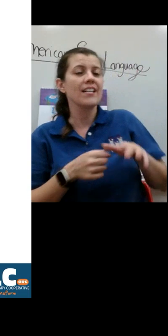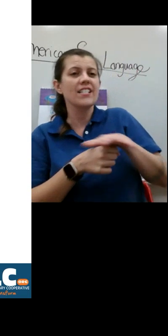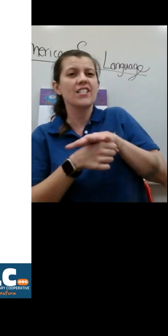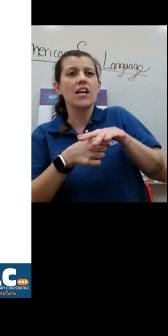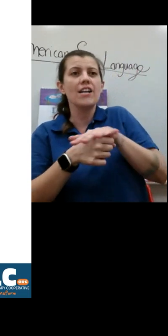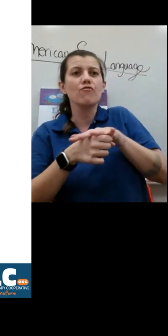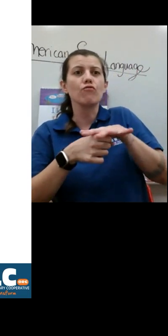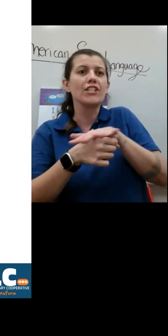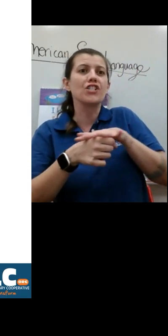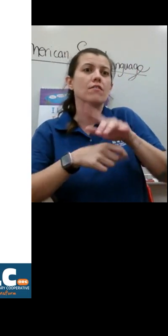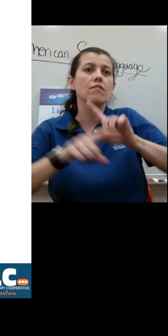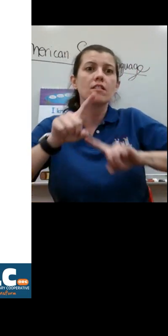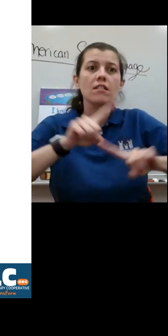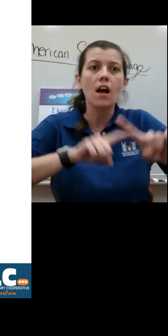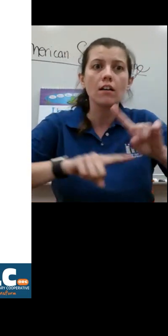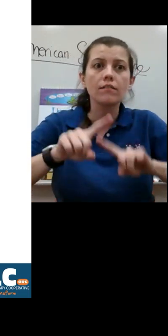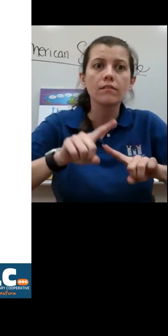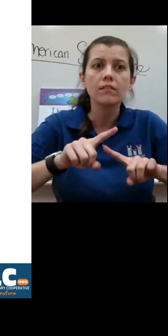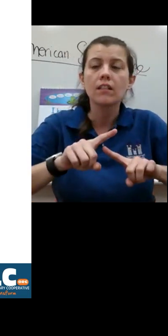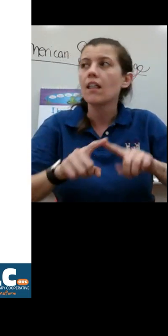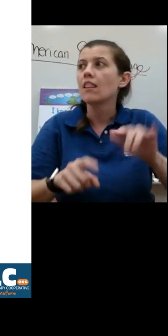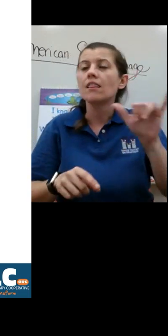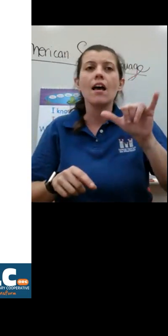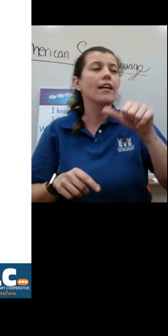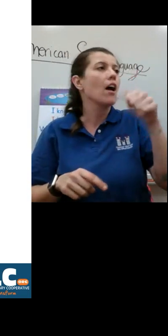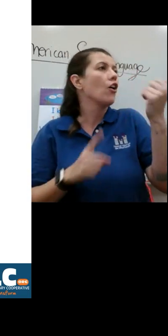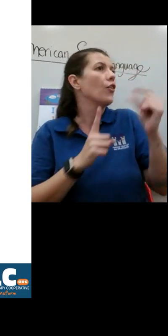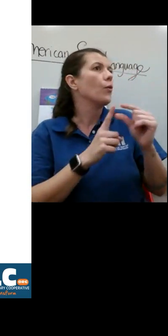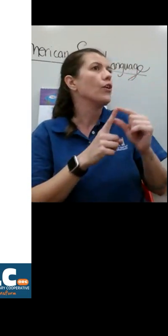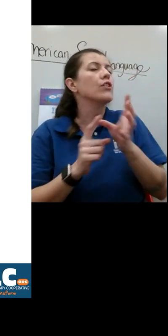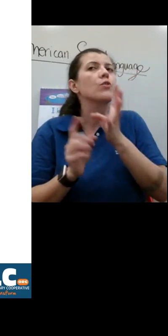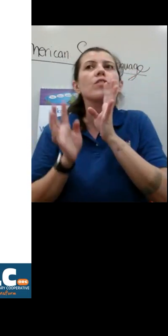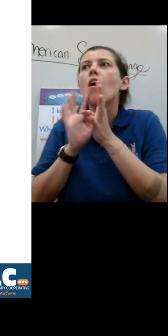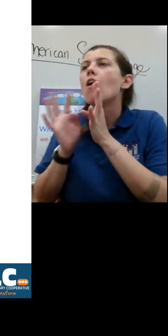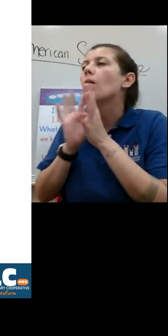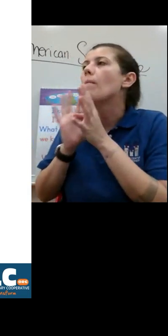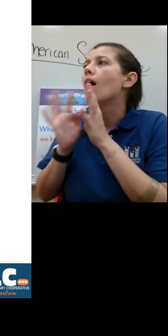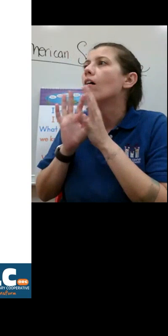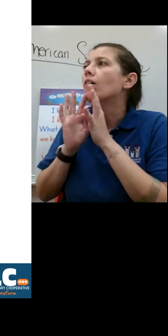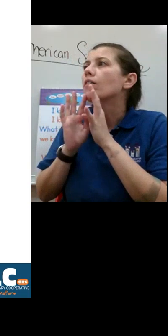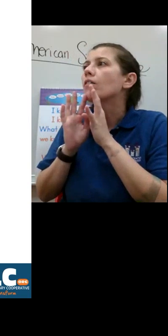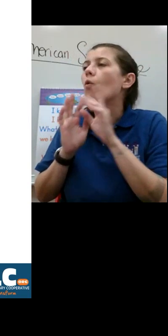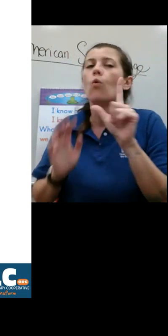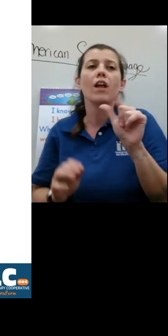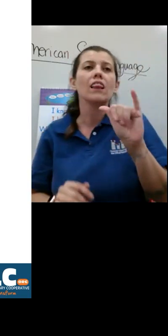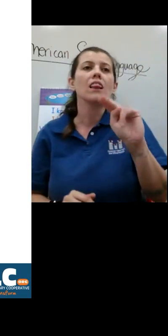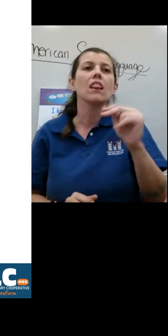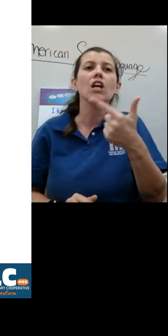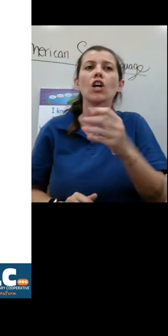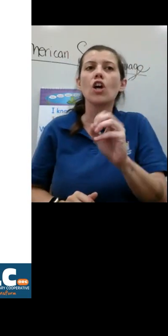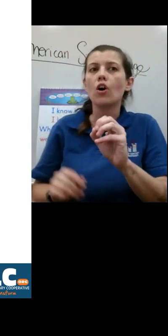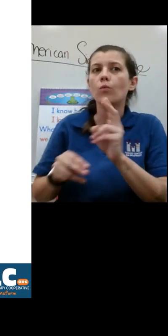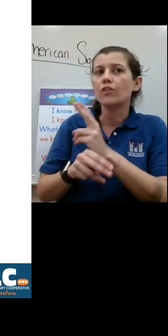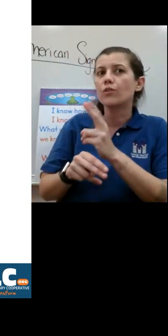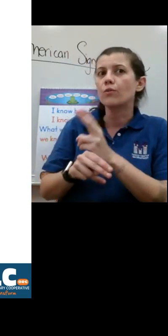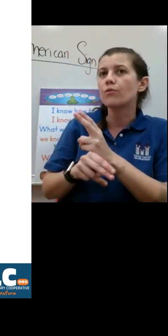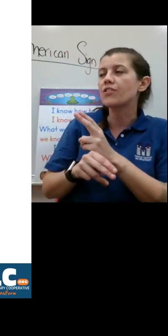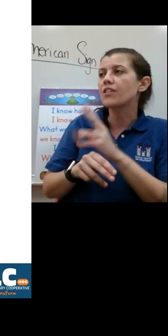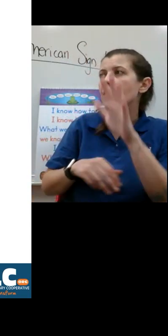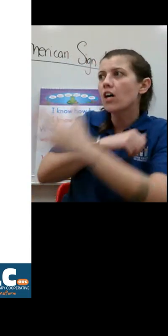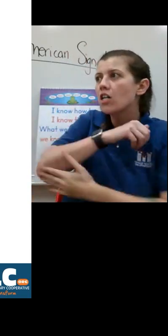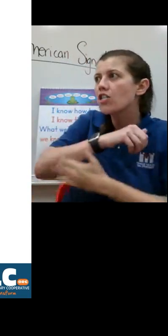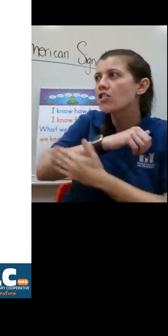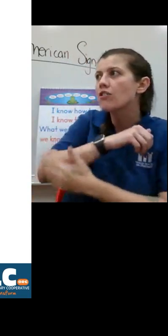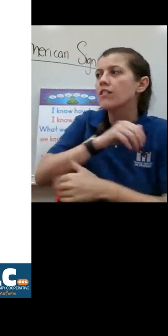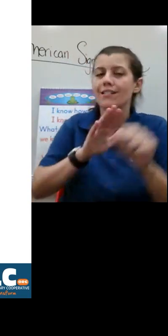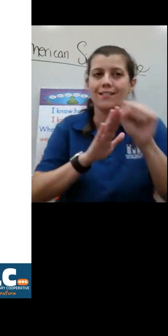However, there is an original sign. Like all the words we talk about, or what lingo we